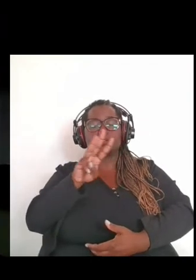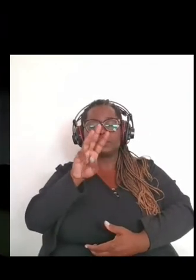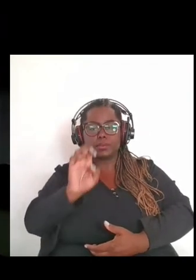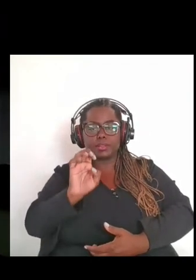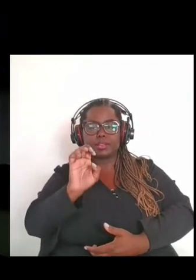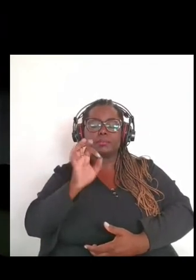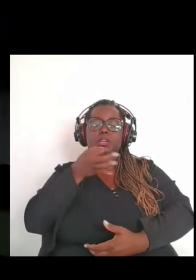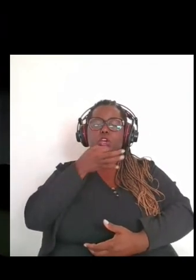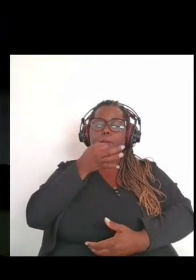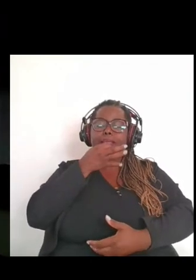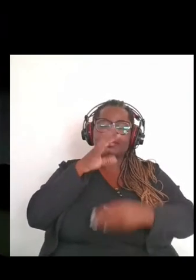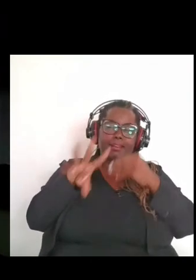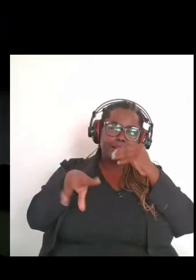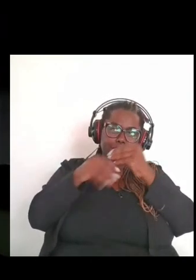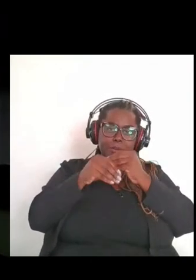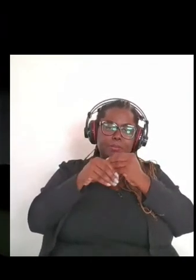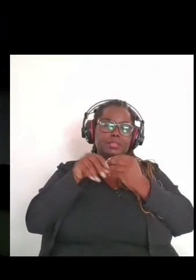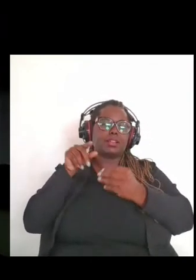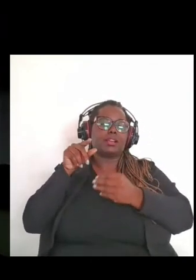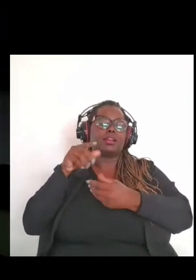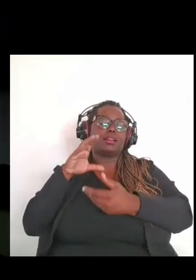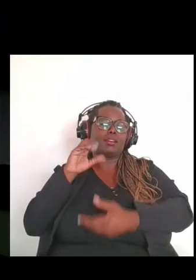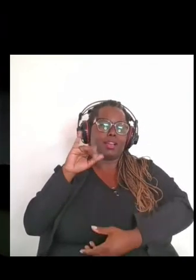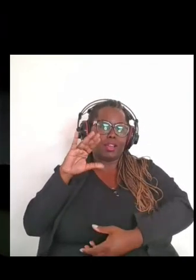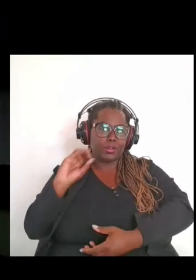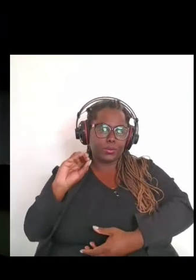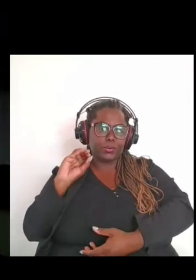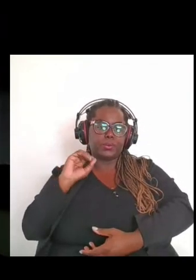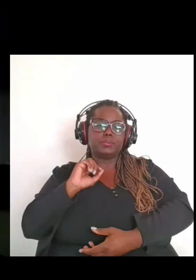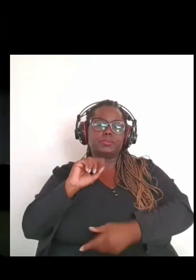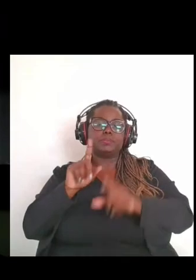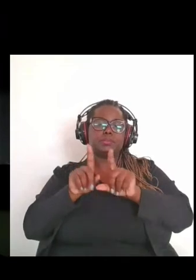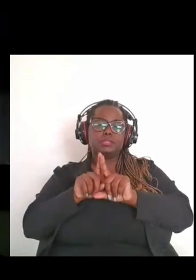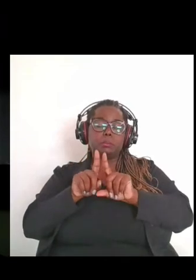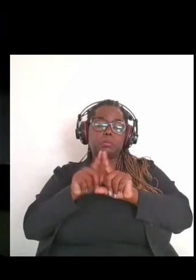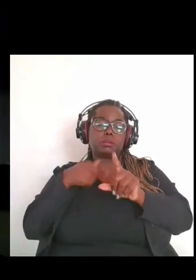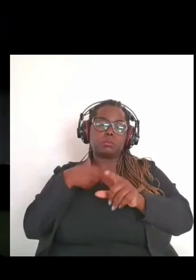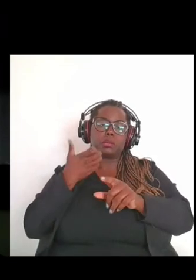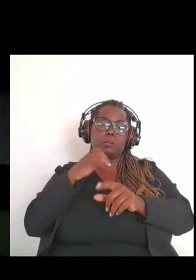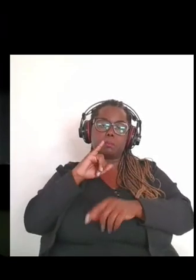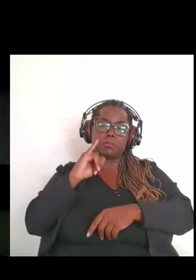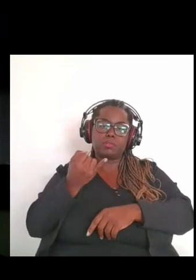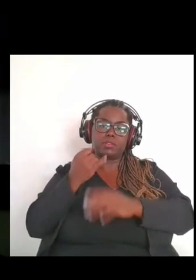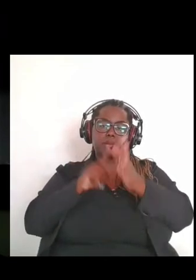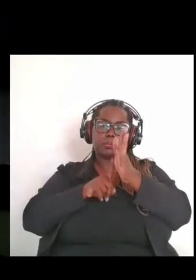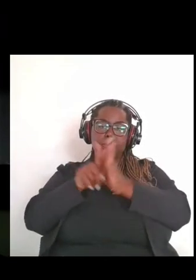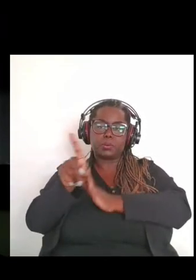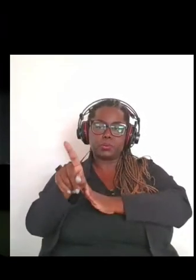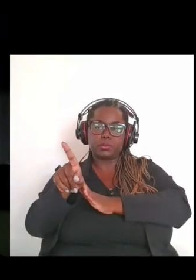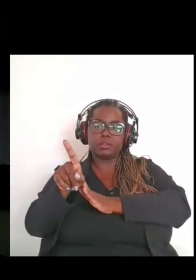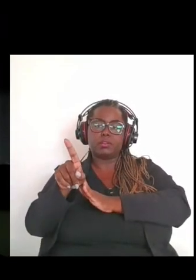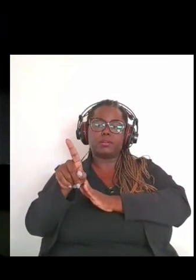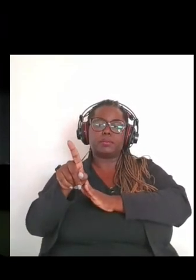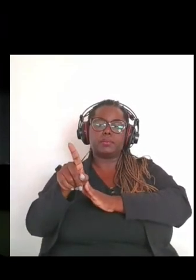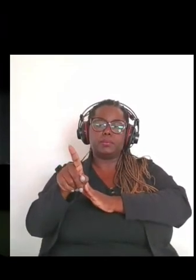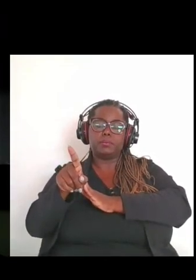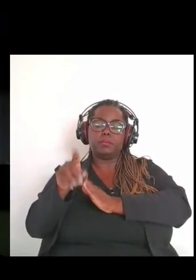cities so UVA I would like you to elaborate on that comment and ask you